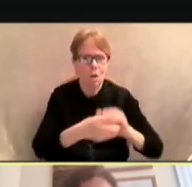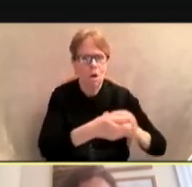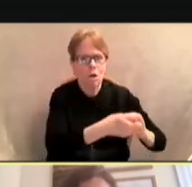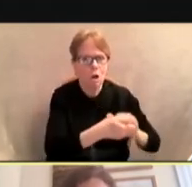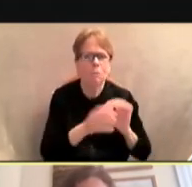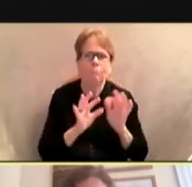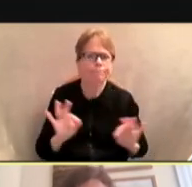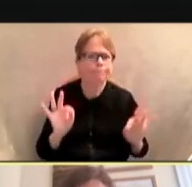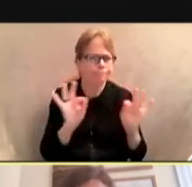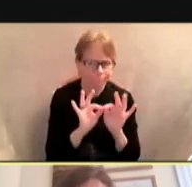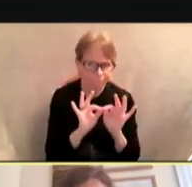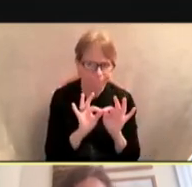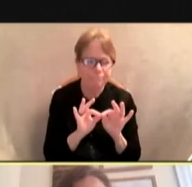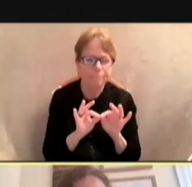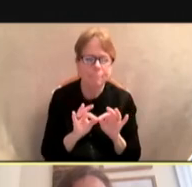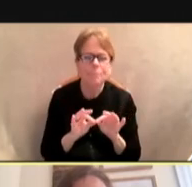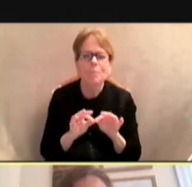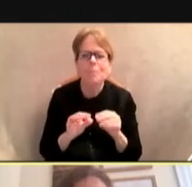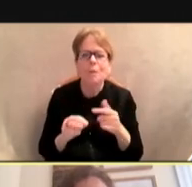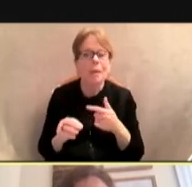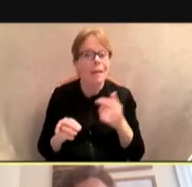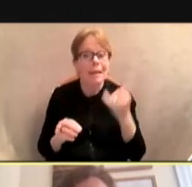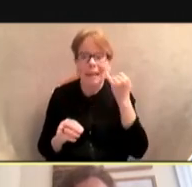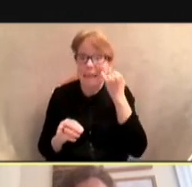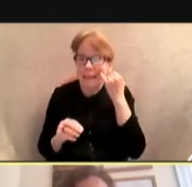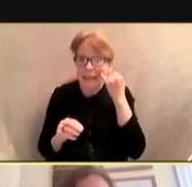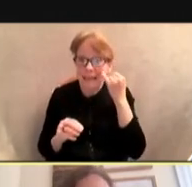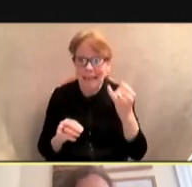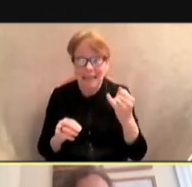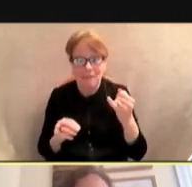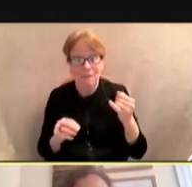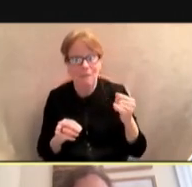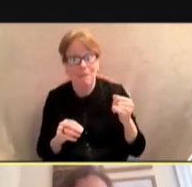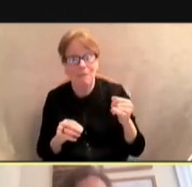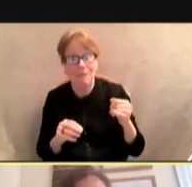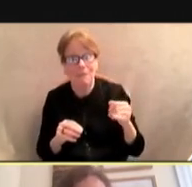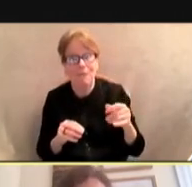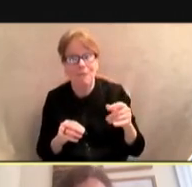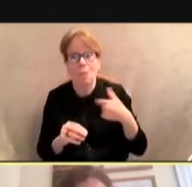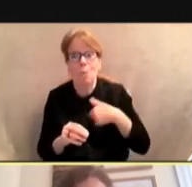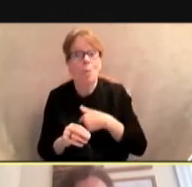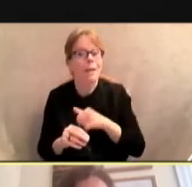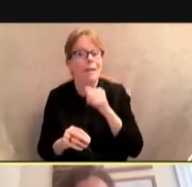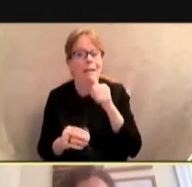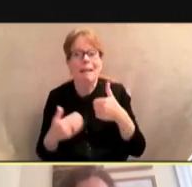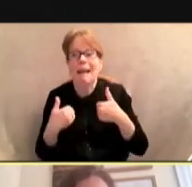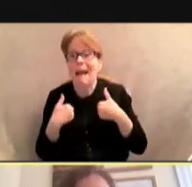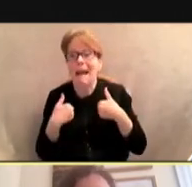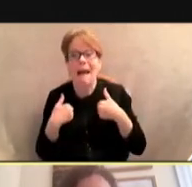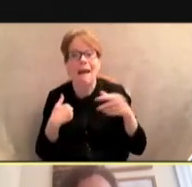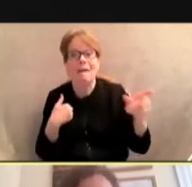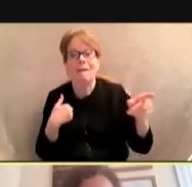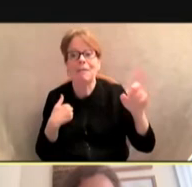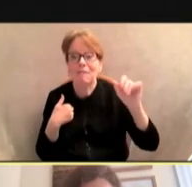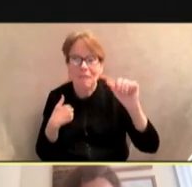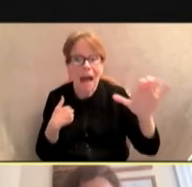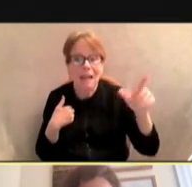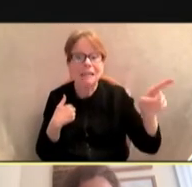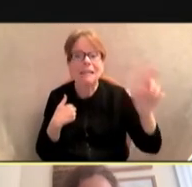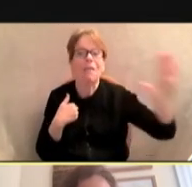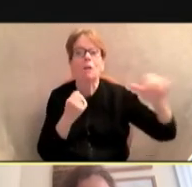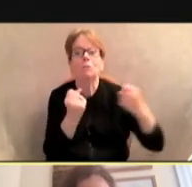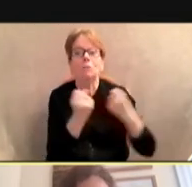giving a quick sneak preview, but we could not have done this work without enthusiastic support from the faculty already running this